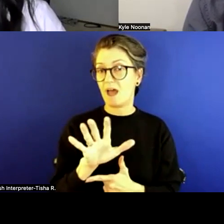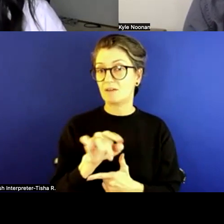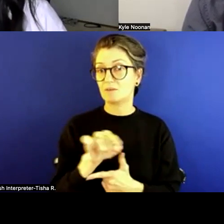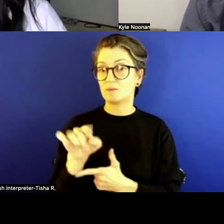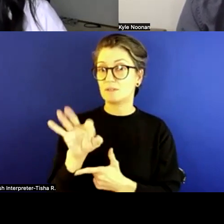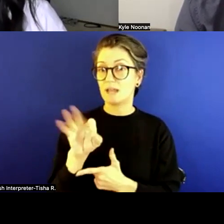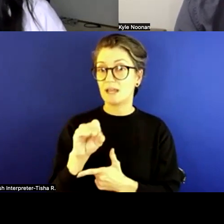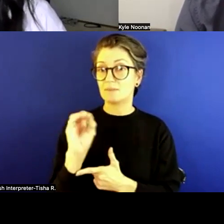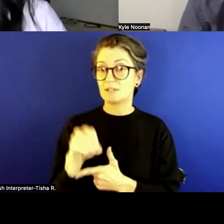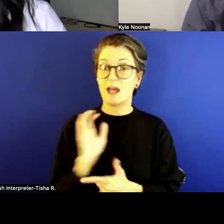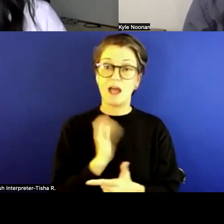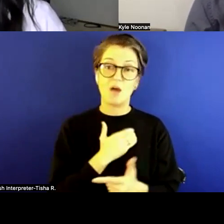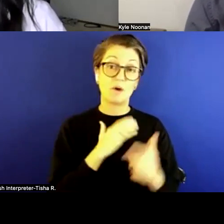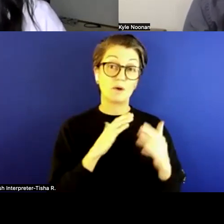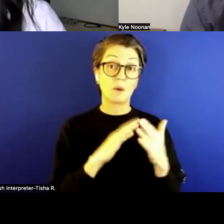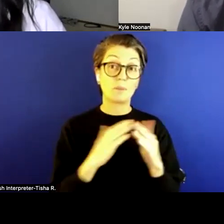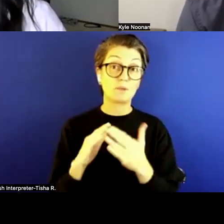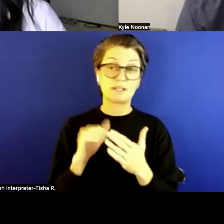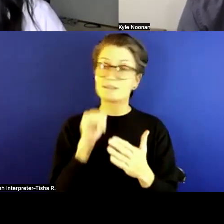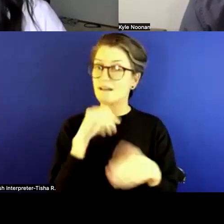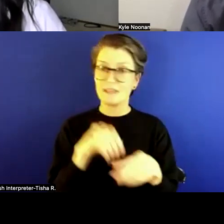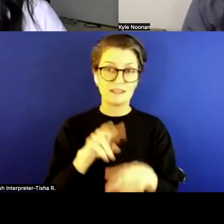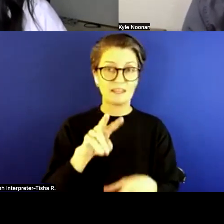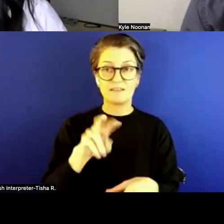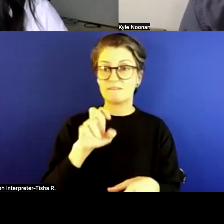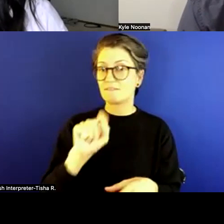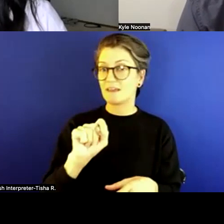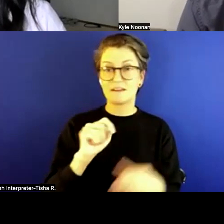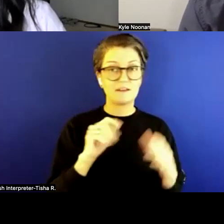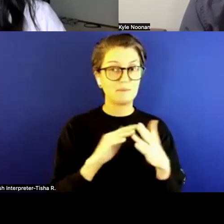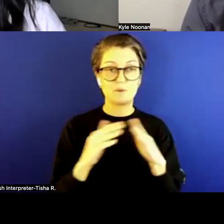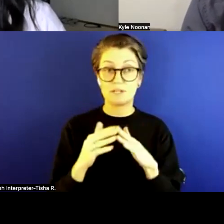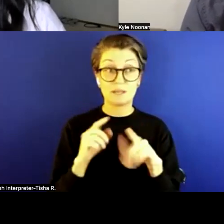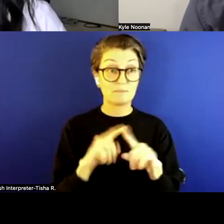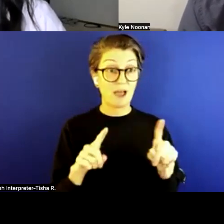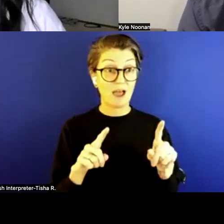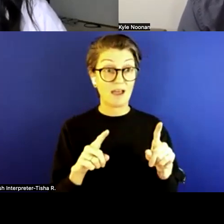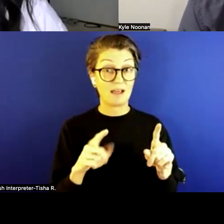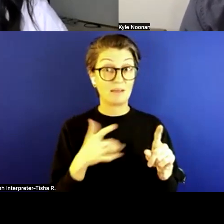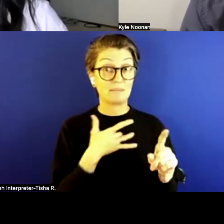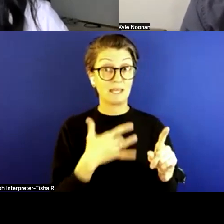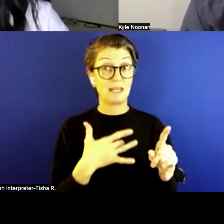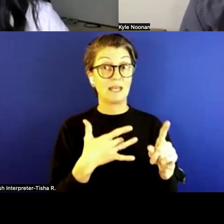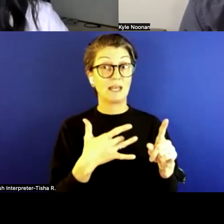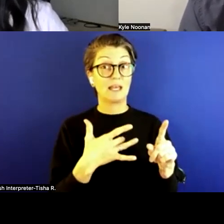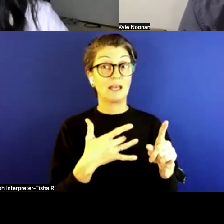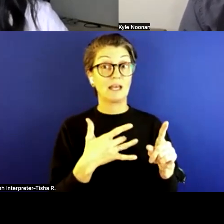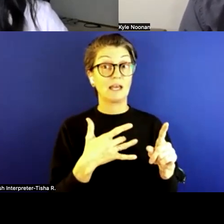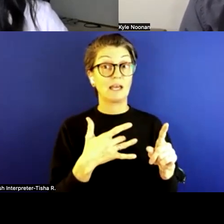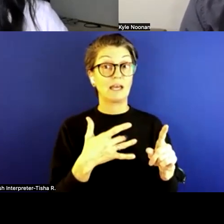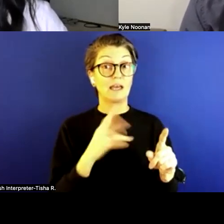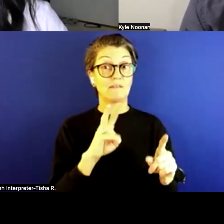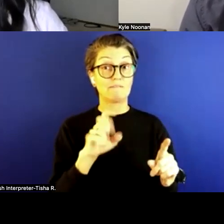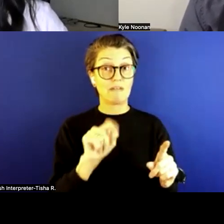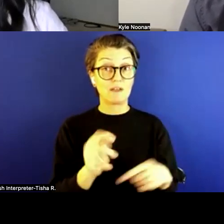community is not in the veteran community. And yet, statistically, veterans are 3 times as likely